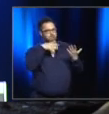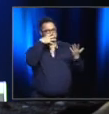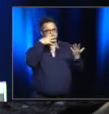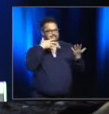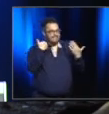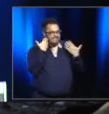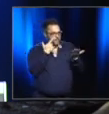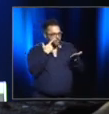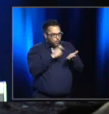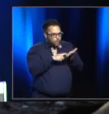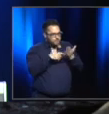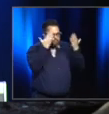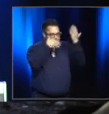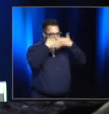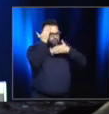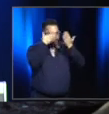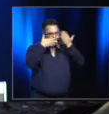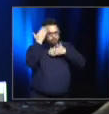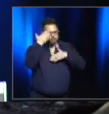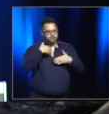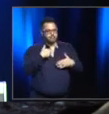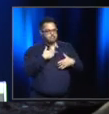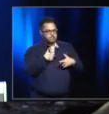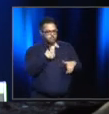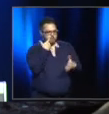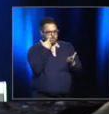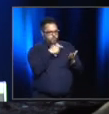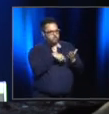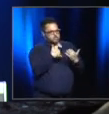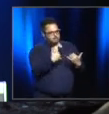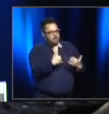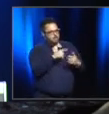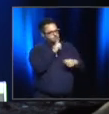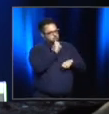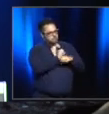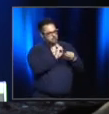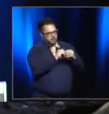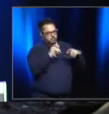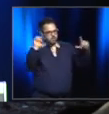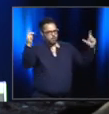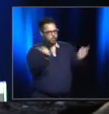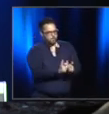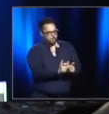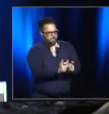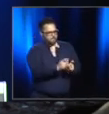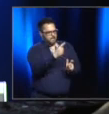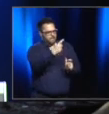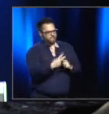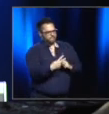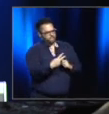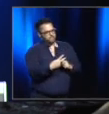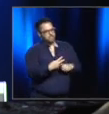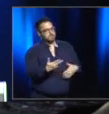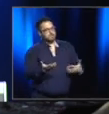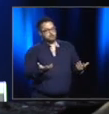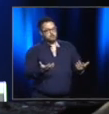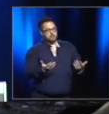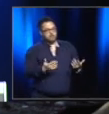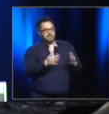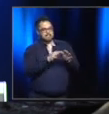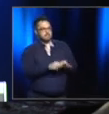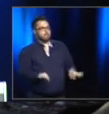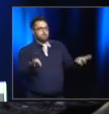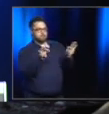So we were able to document a substantial decline in the occurrence of what is really an important Southern Ocean